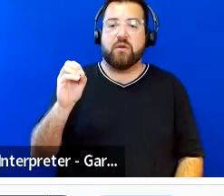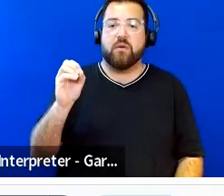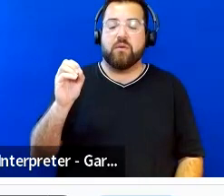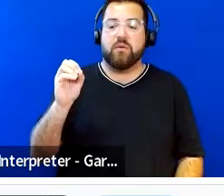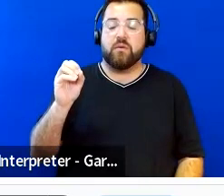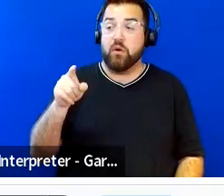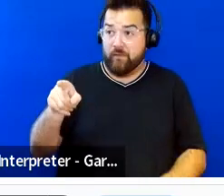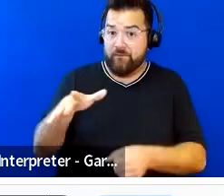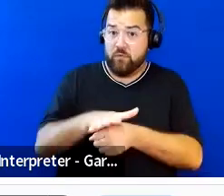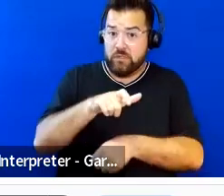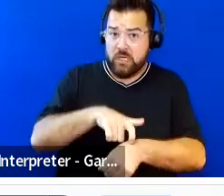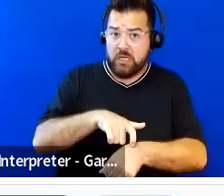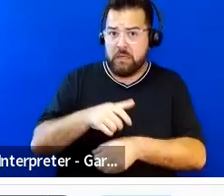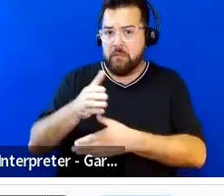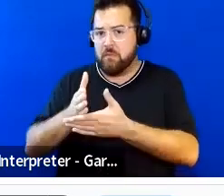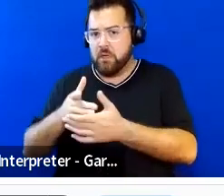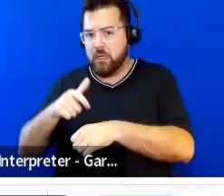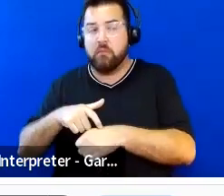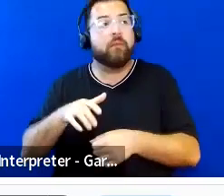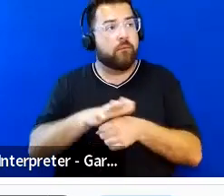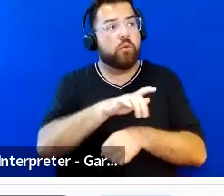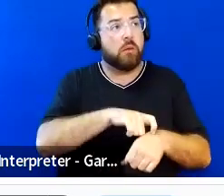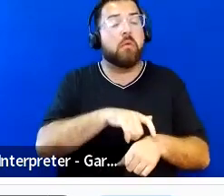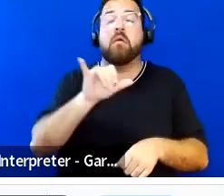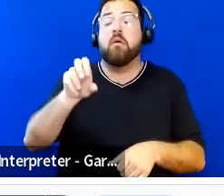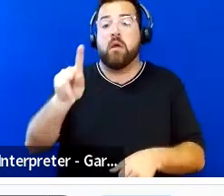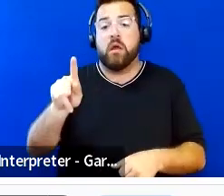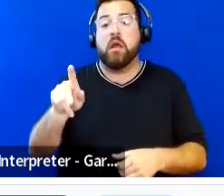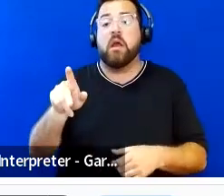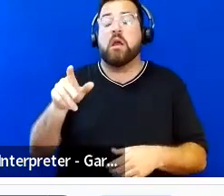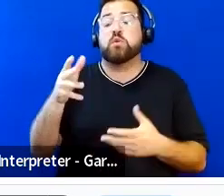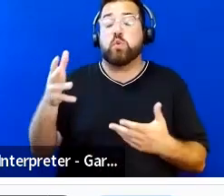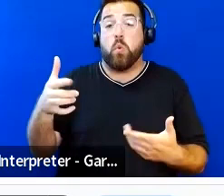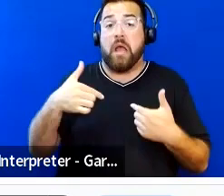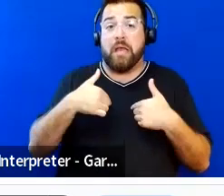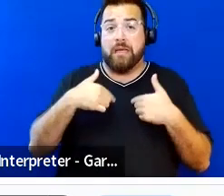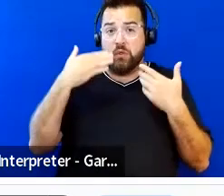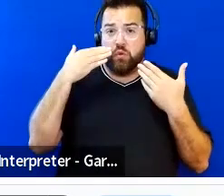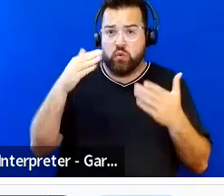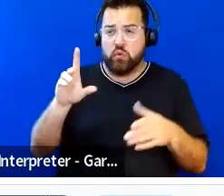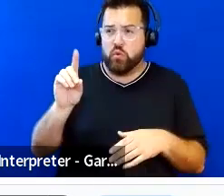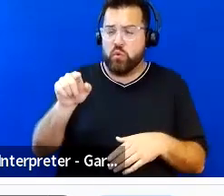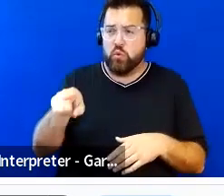are you full-time or part-time? Full time. Okay. And so I don't know, do you